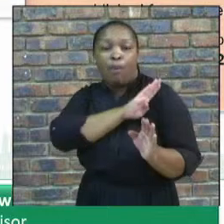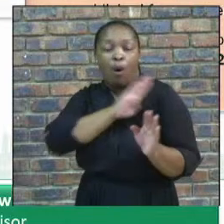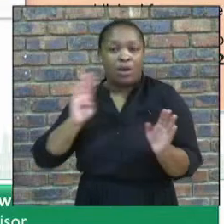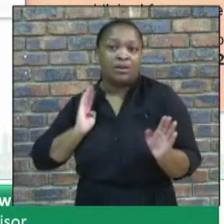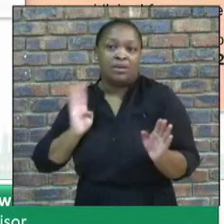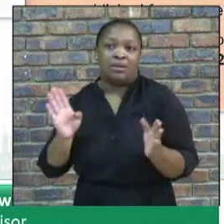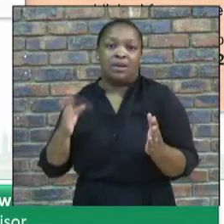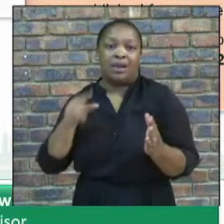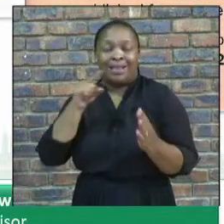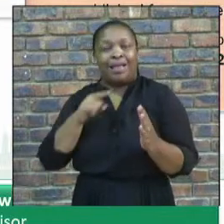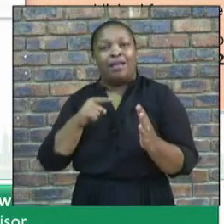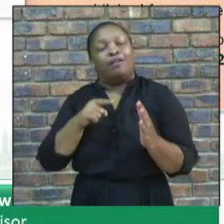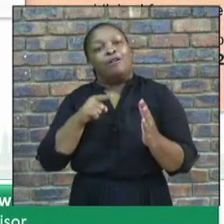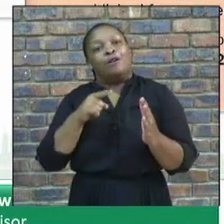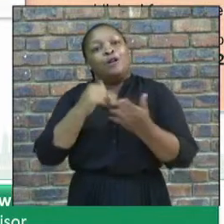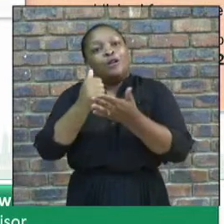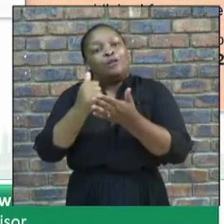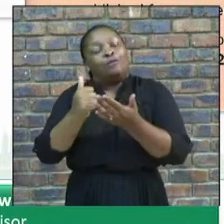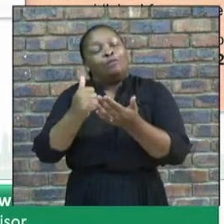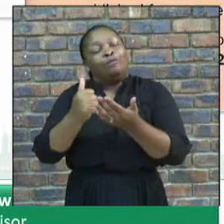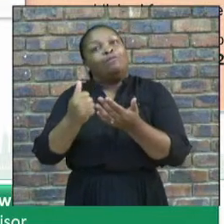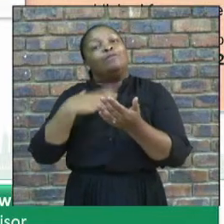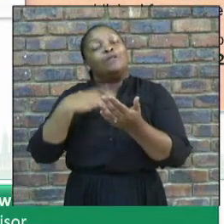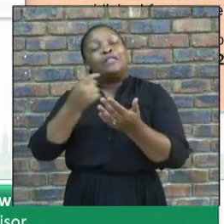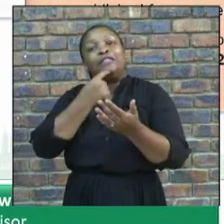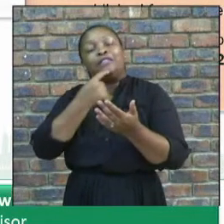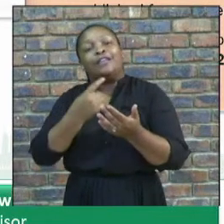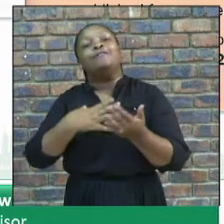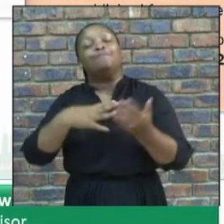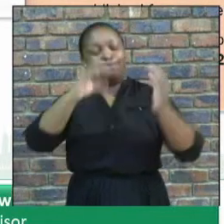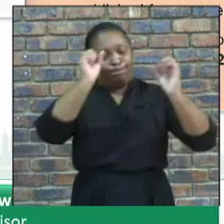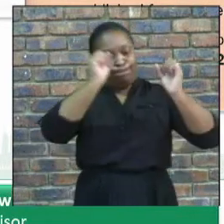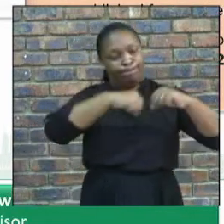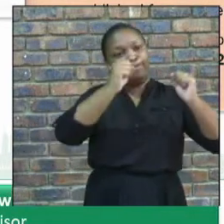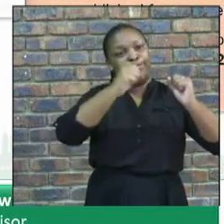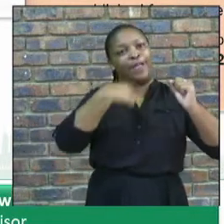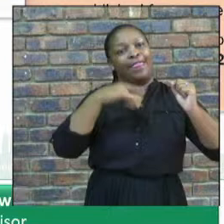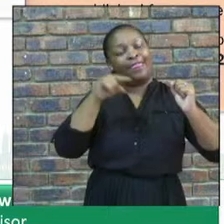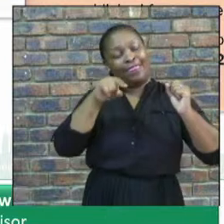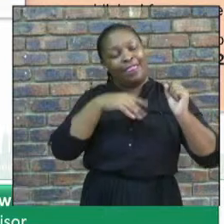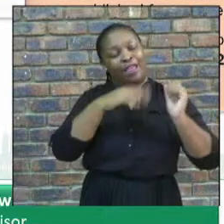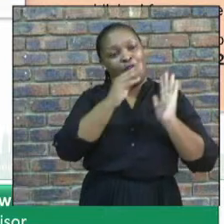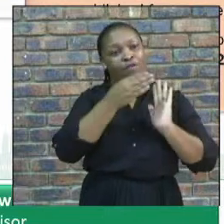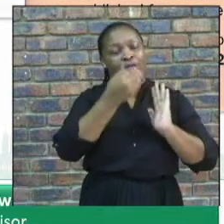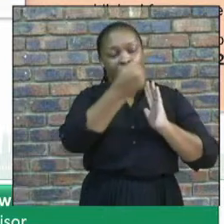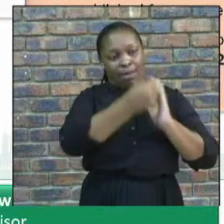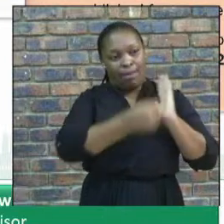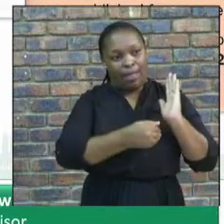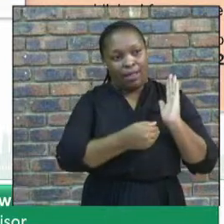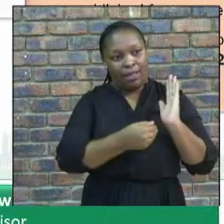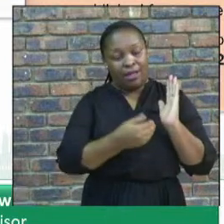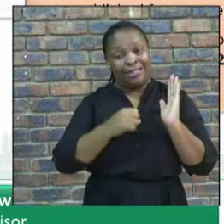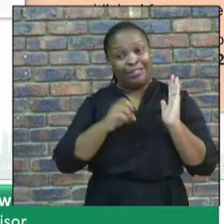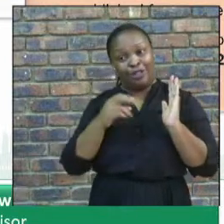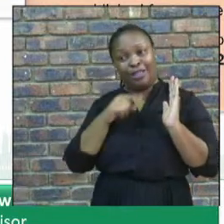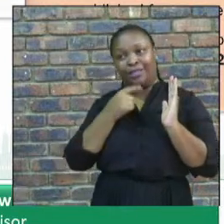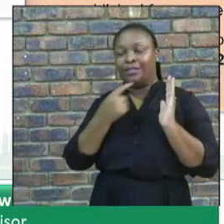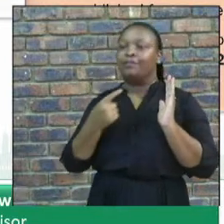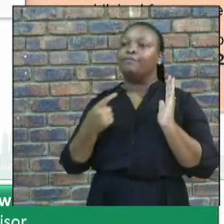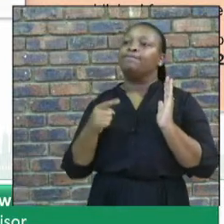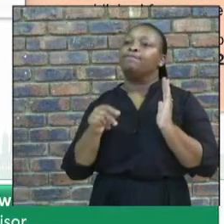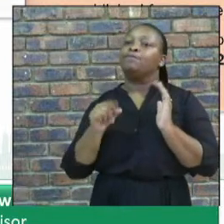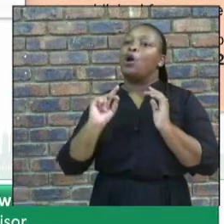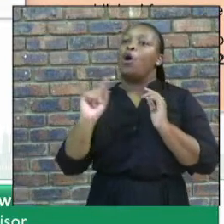So meaning that the department allowed the interested and affected parties to submit their